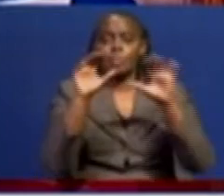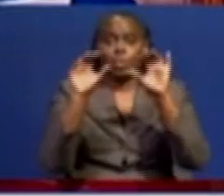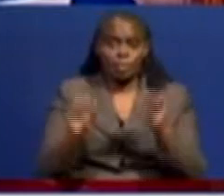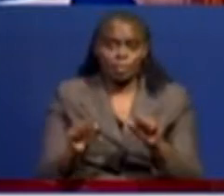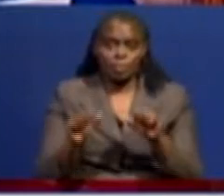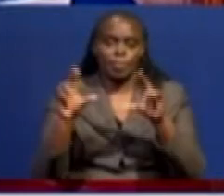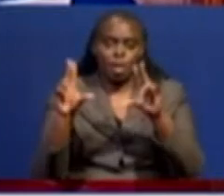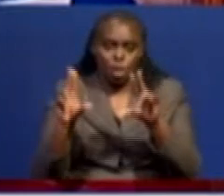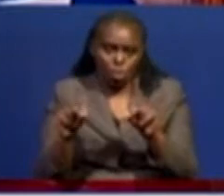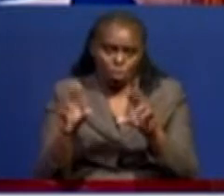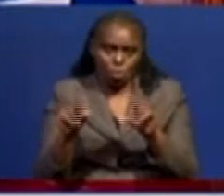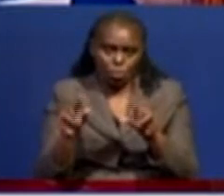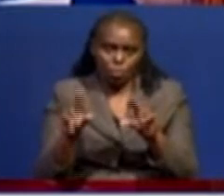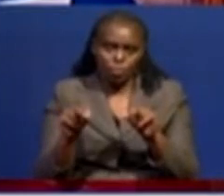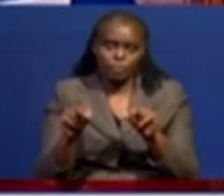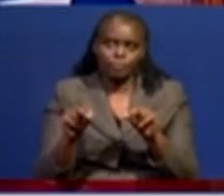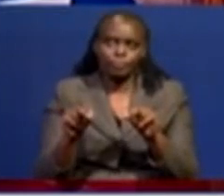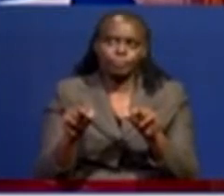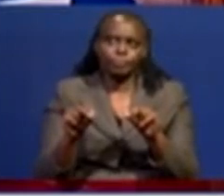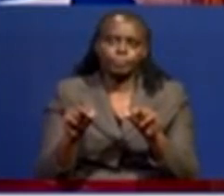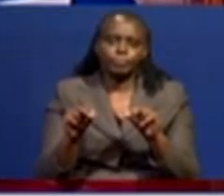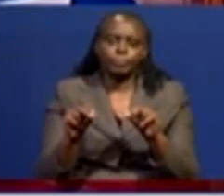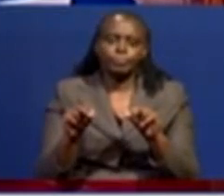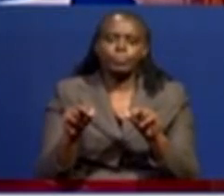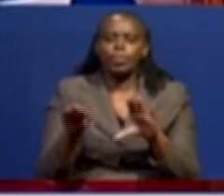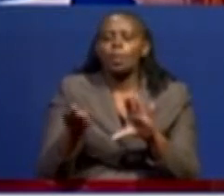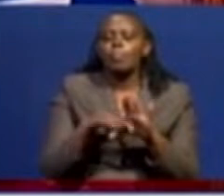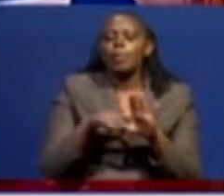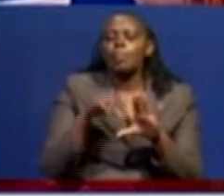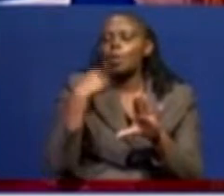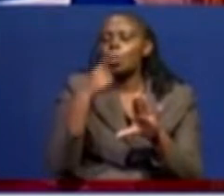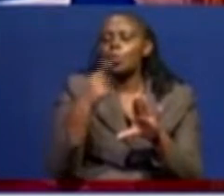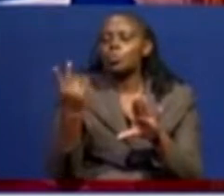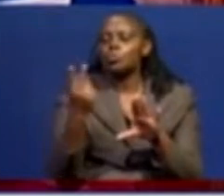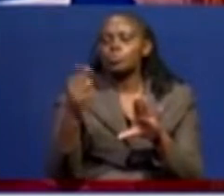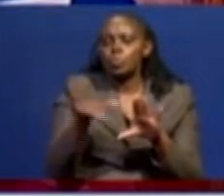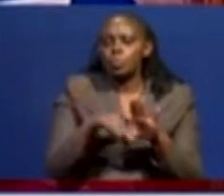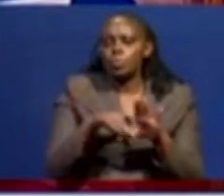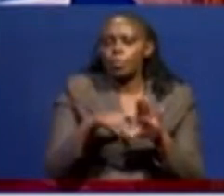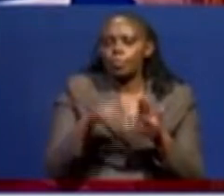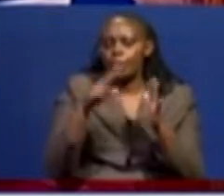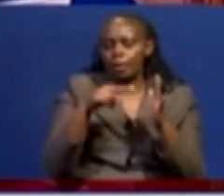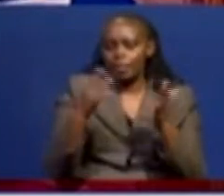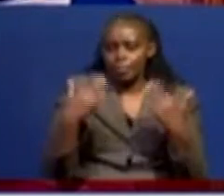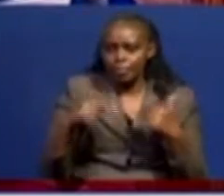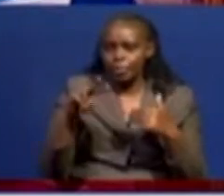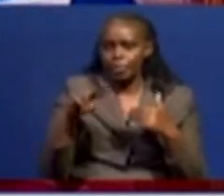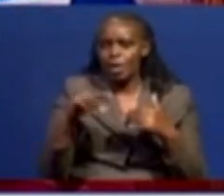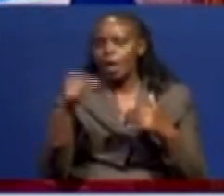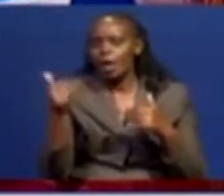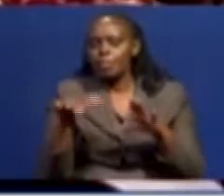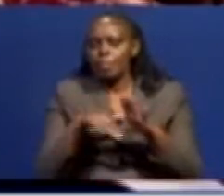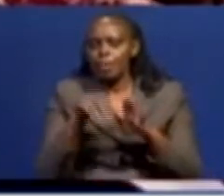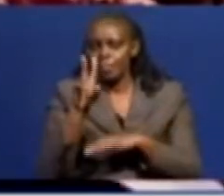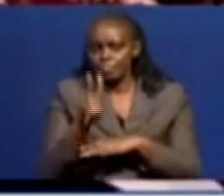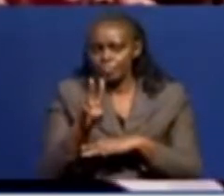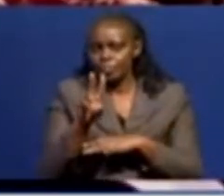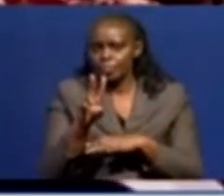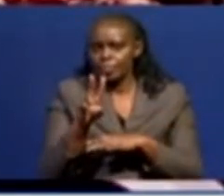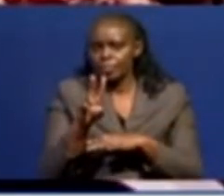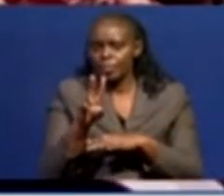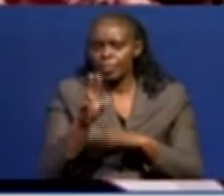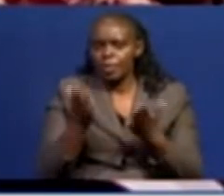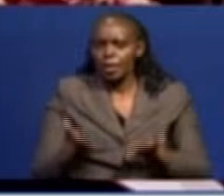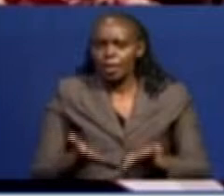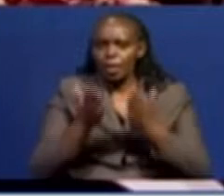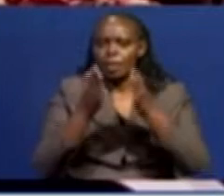yes? No. A member? There are 2 others I've just read, 2 other members.